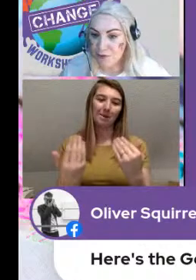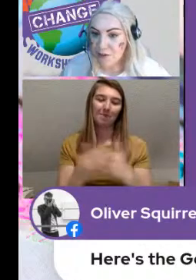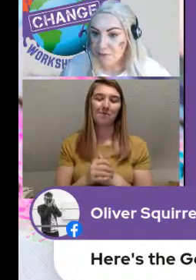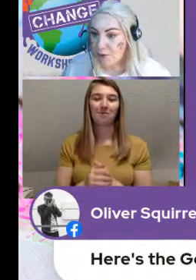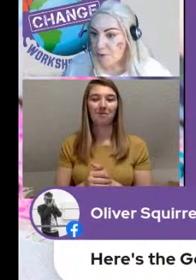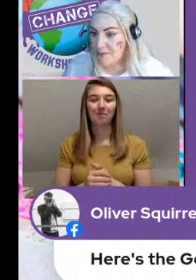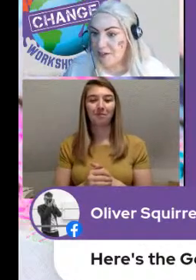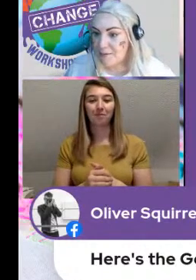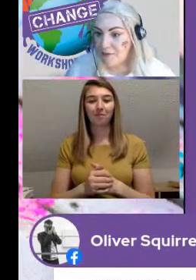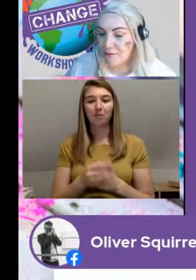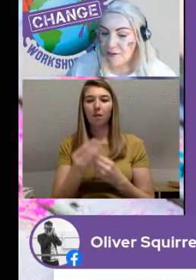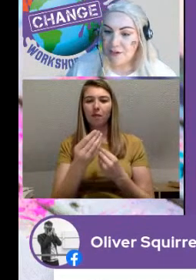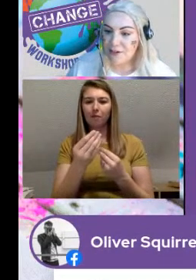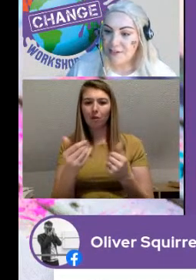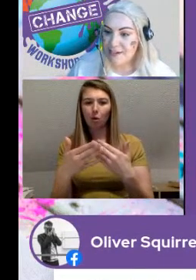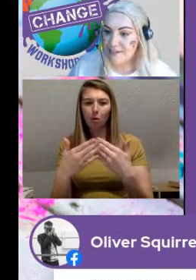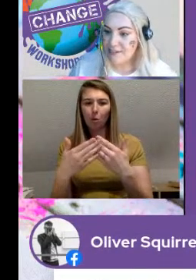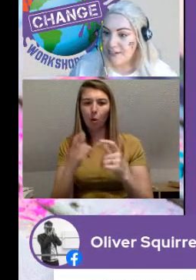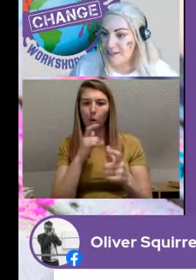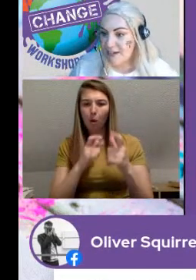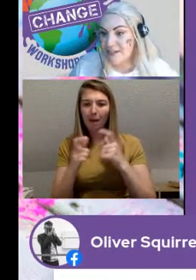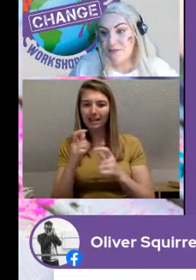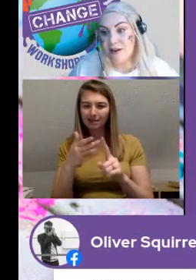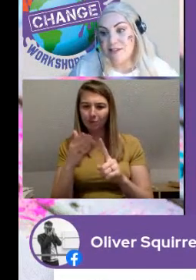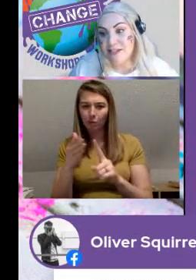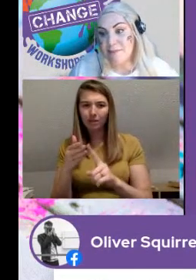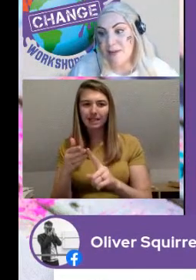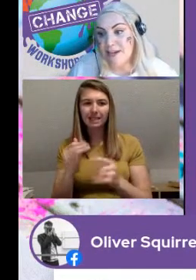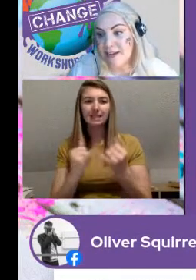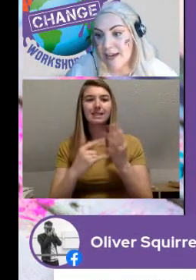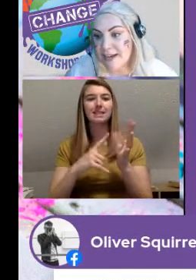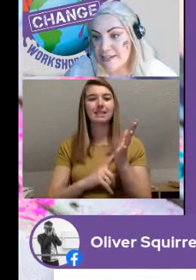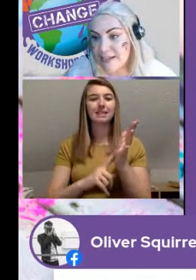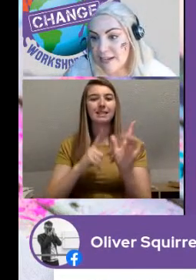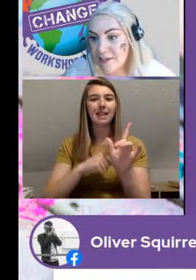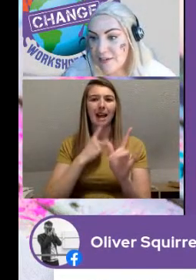we've just got a few more comments coming through, I've noticed. So this is very deep